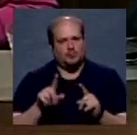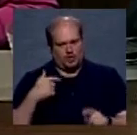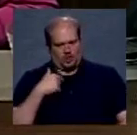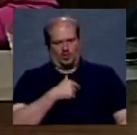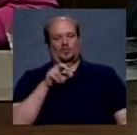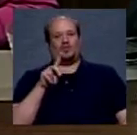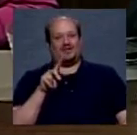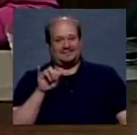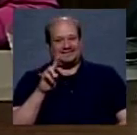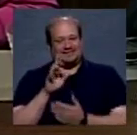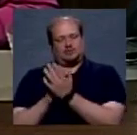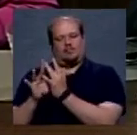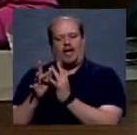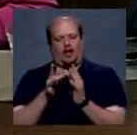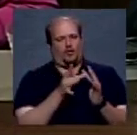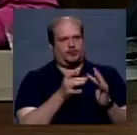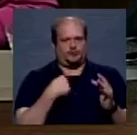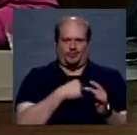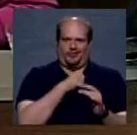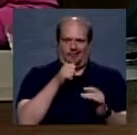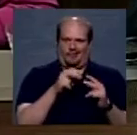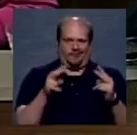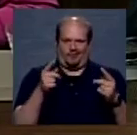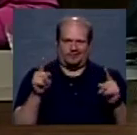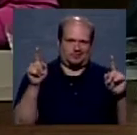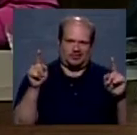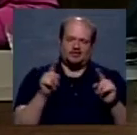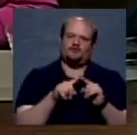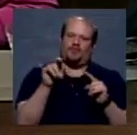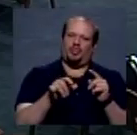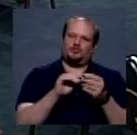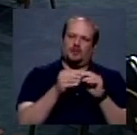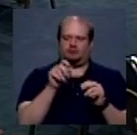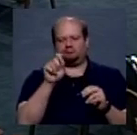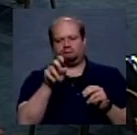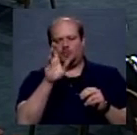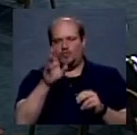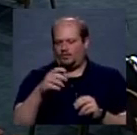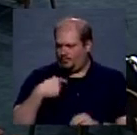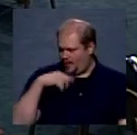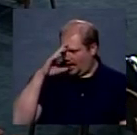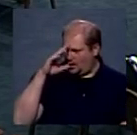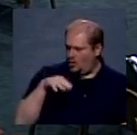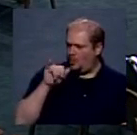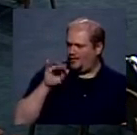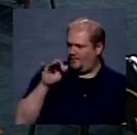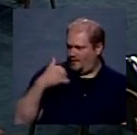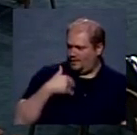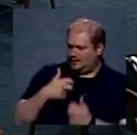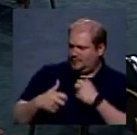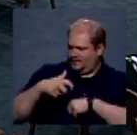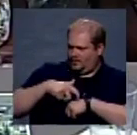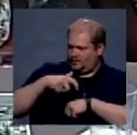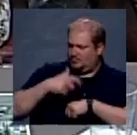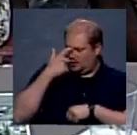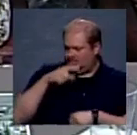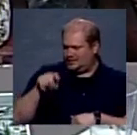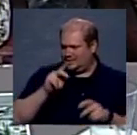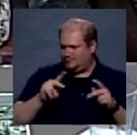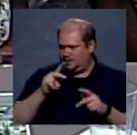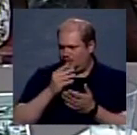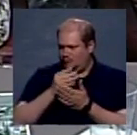in that area and was really not very successful, but I'll give you those numbers. Well, I knew that you would have a difficult time because these people are